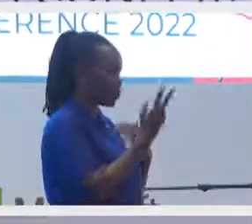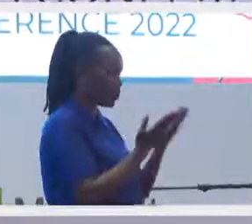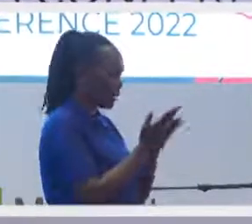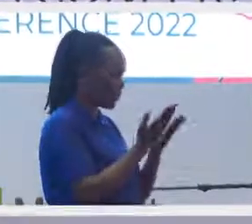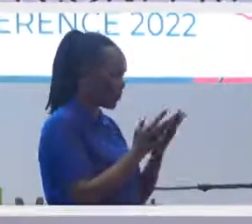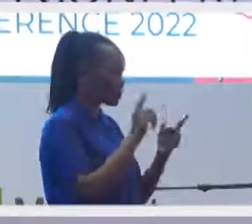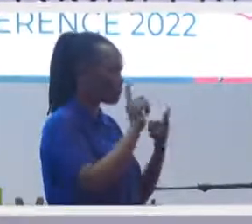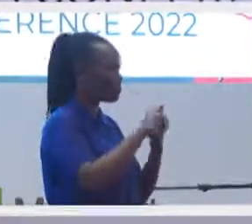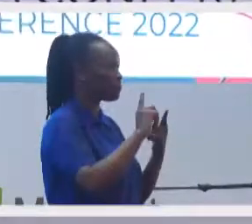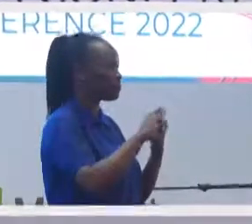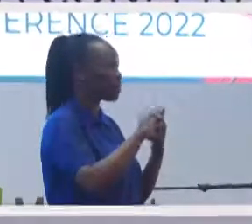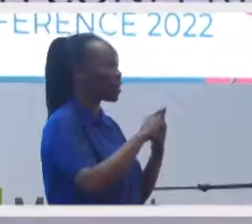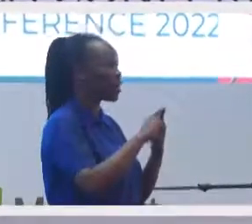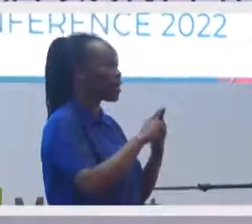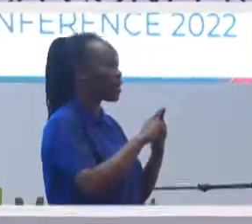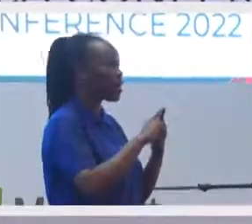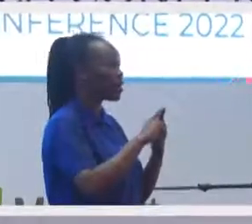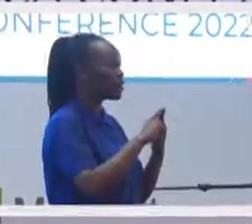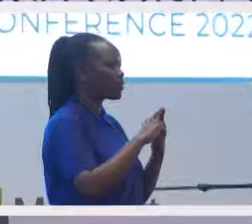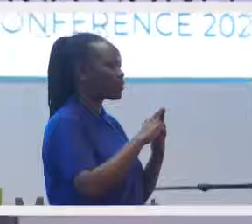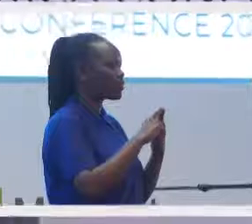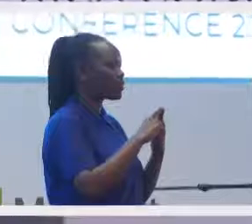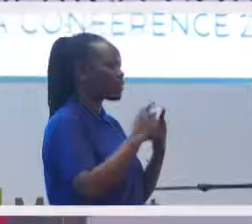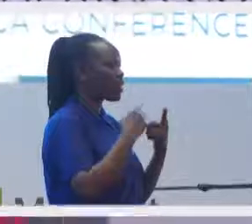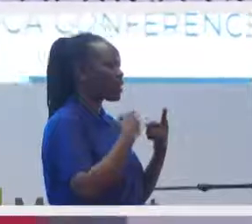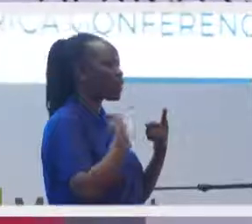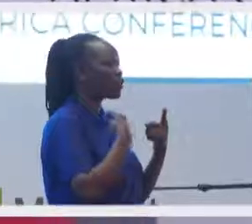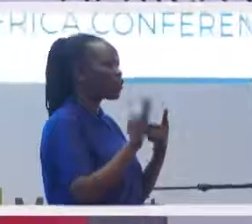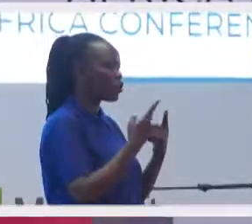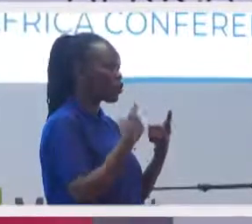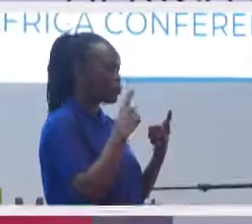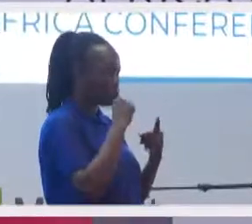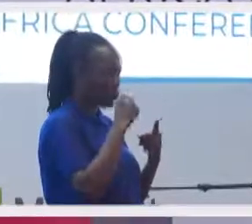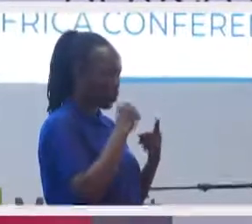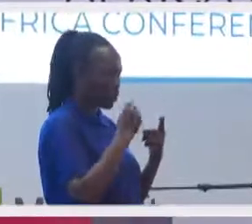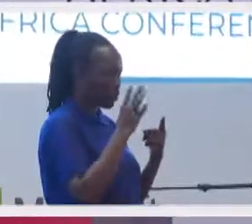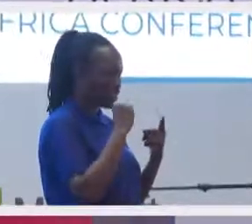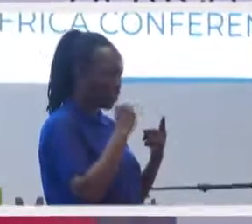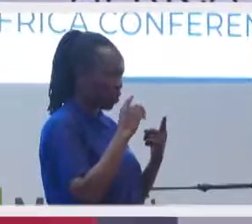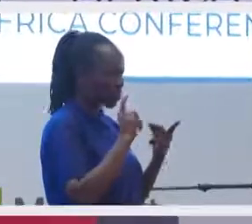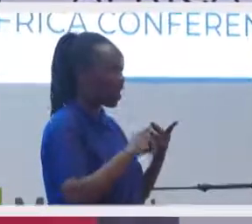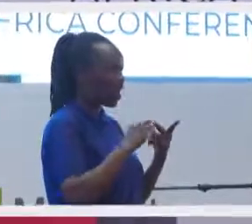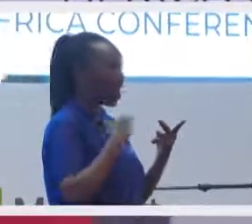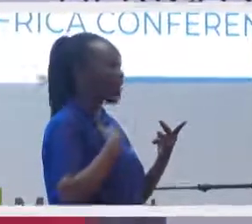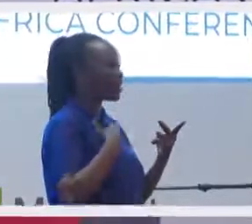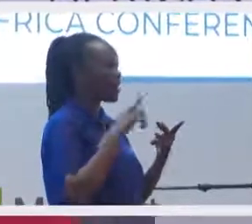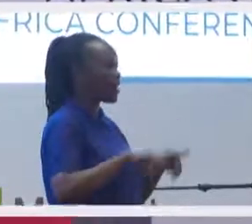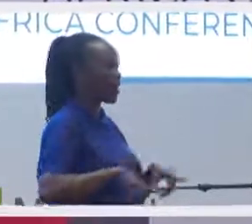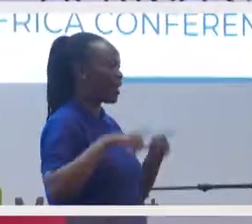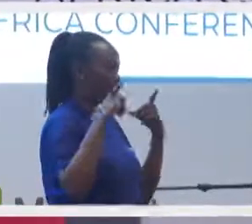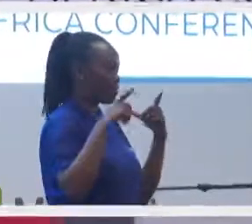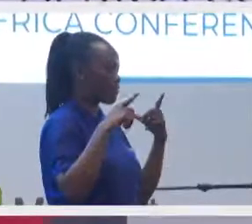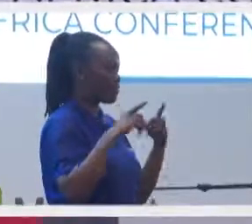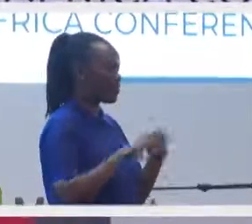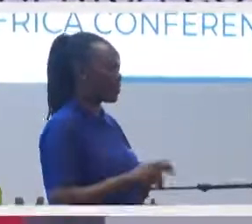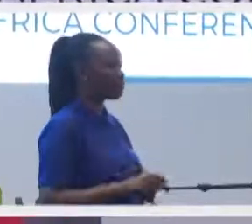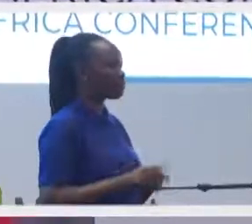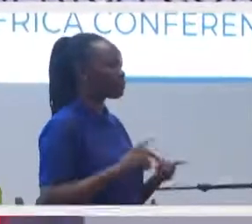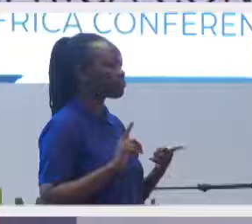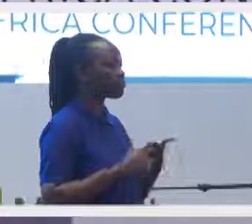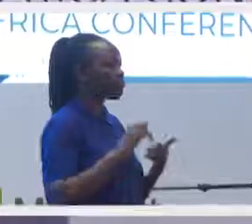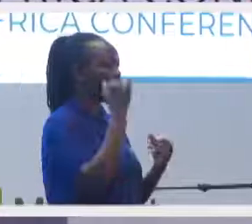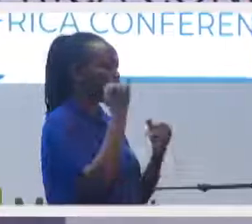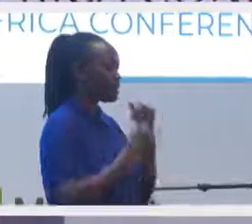one called Sound Amplifier. I'll explain more about that, and Live Transcribe. Finally,